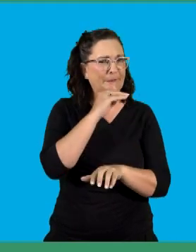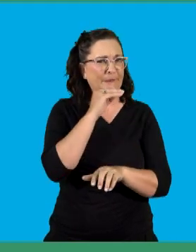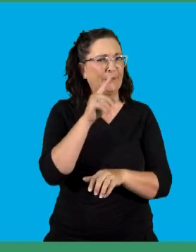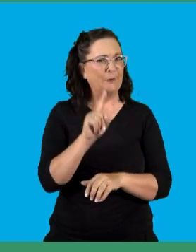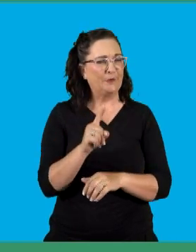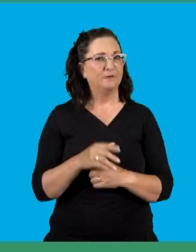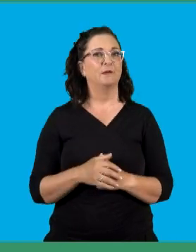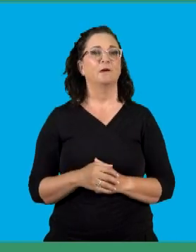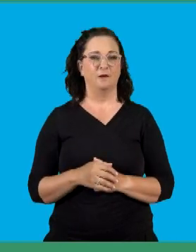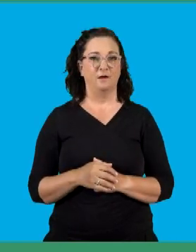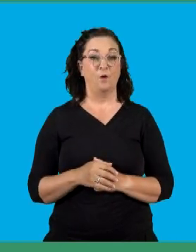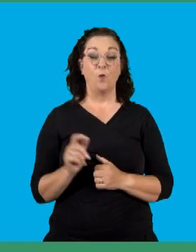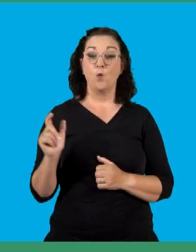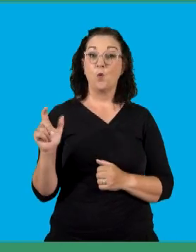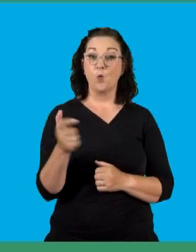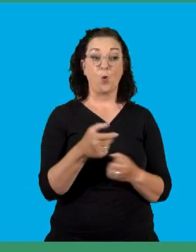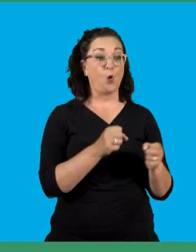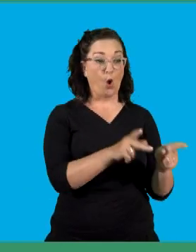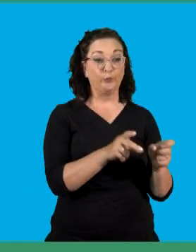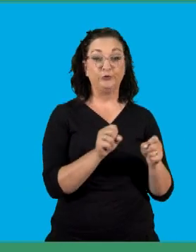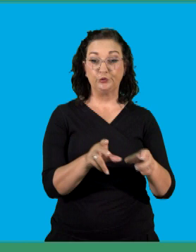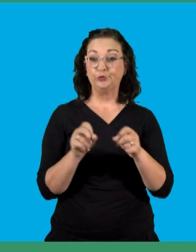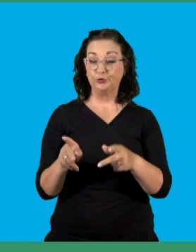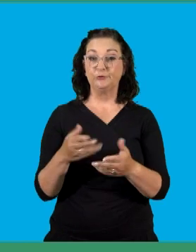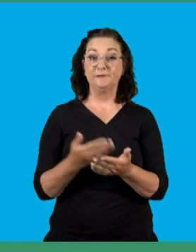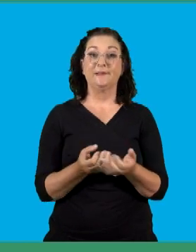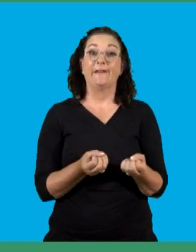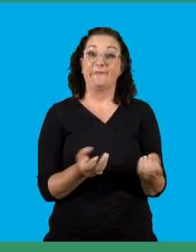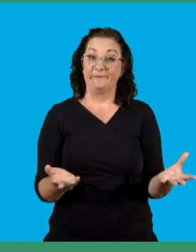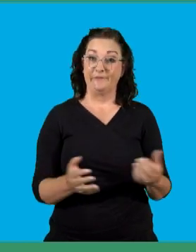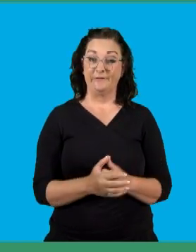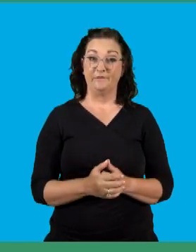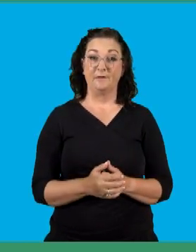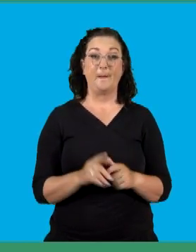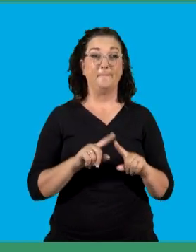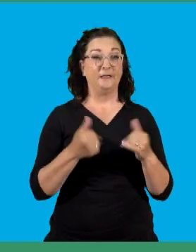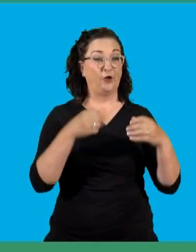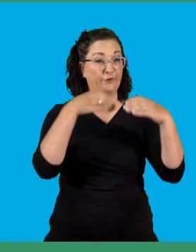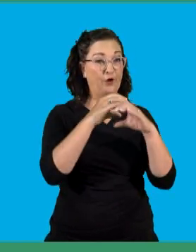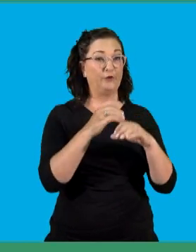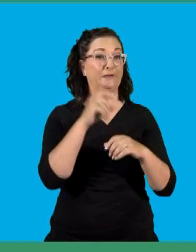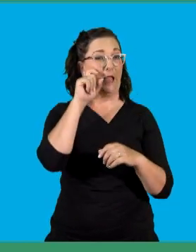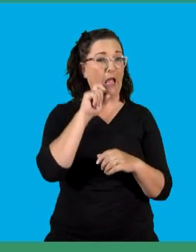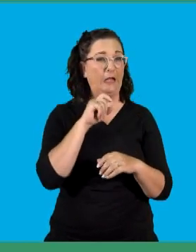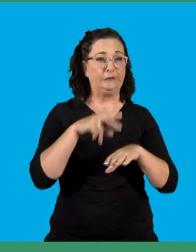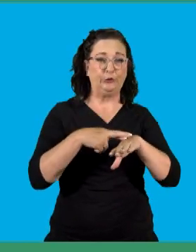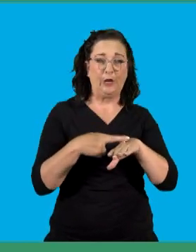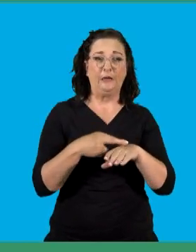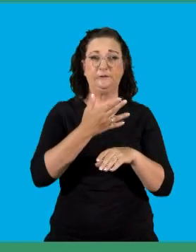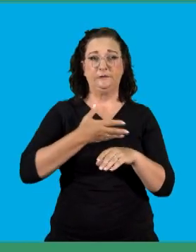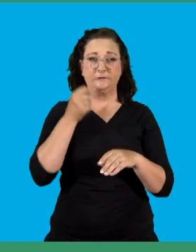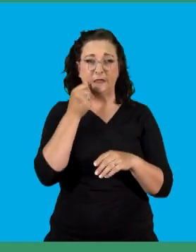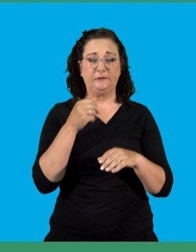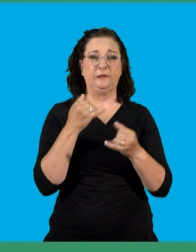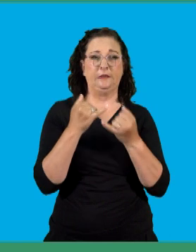Inclusivity means giving everyone opportunities without discriminating based on age, race, gender, sexual